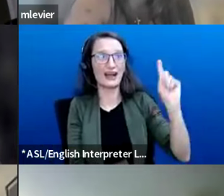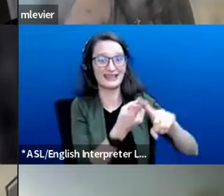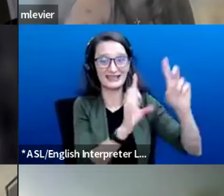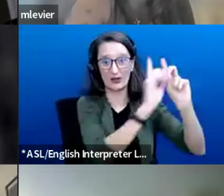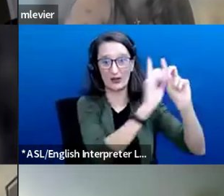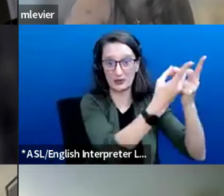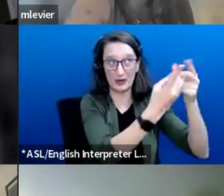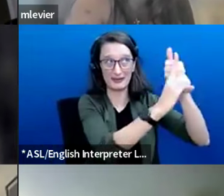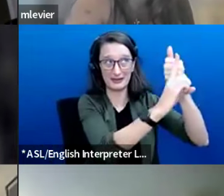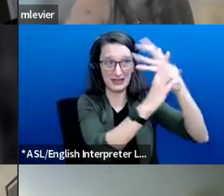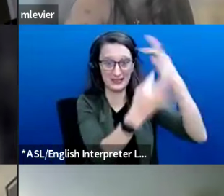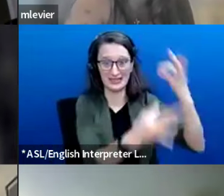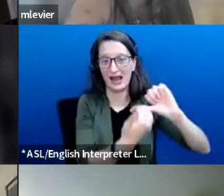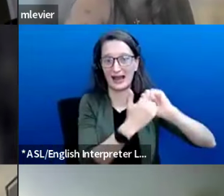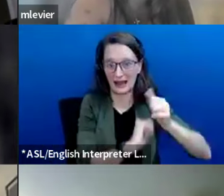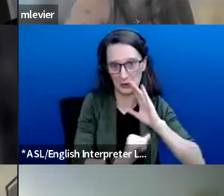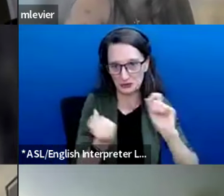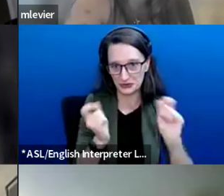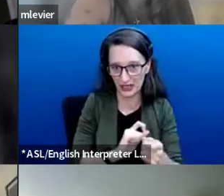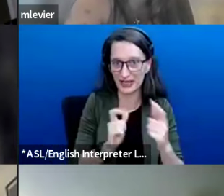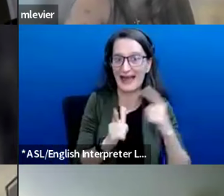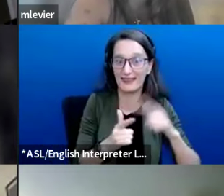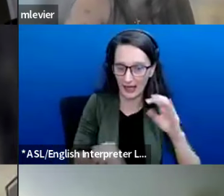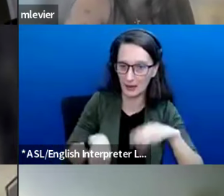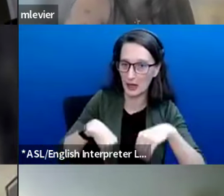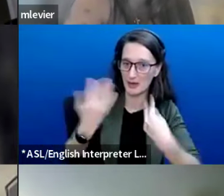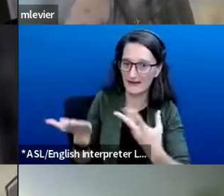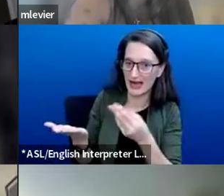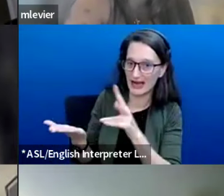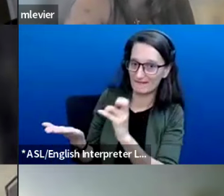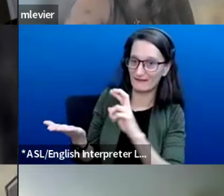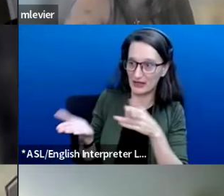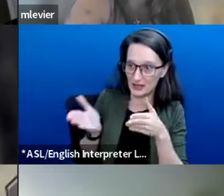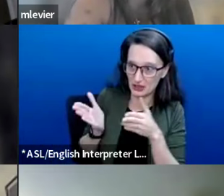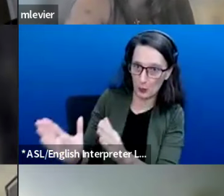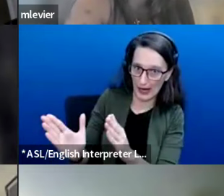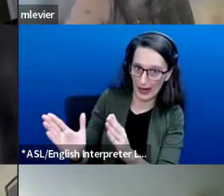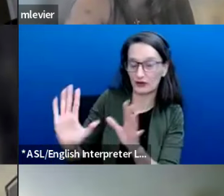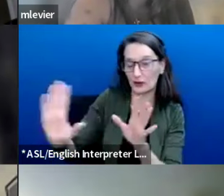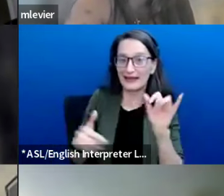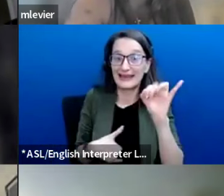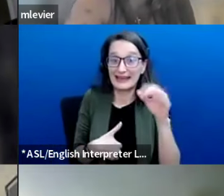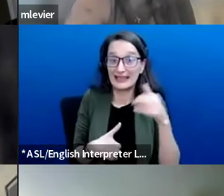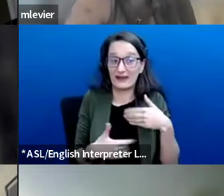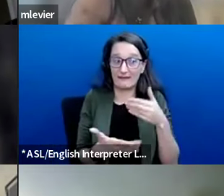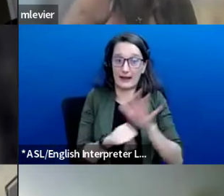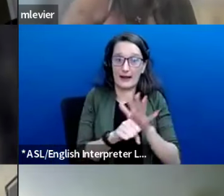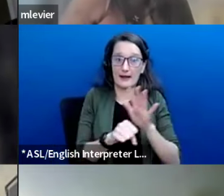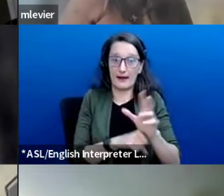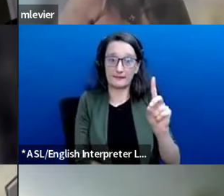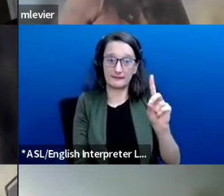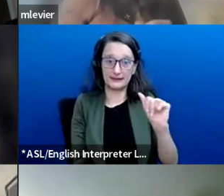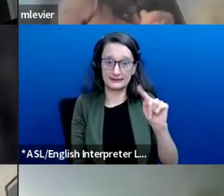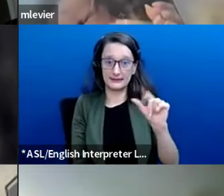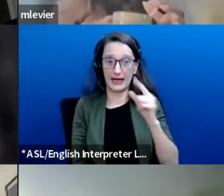change it for and provide a way for those vendors that like if there is enough data to show how those services are